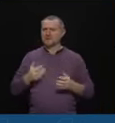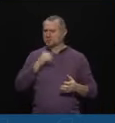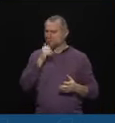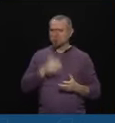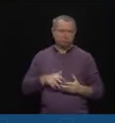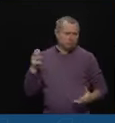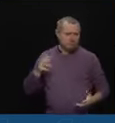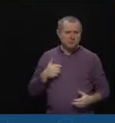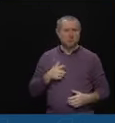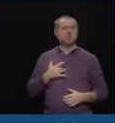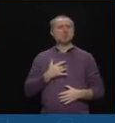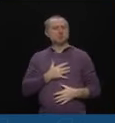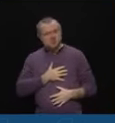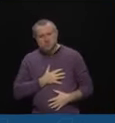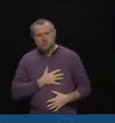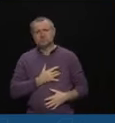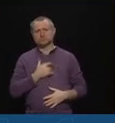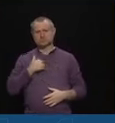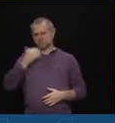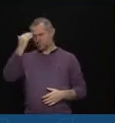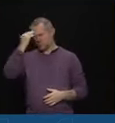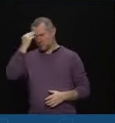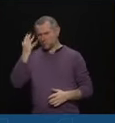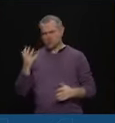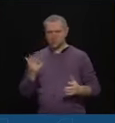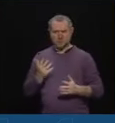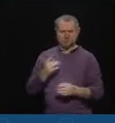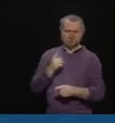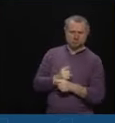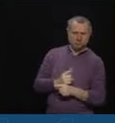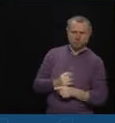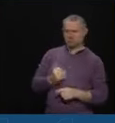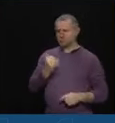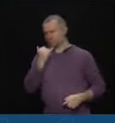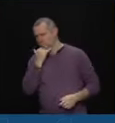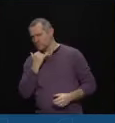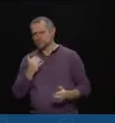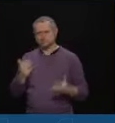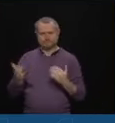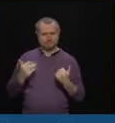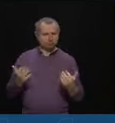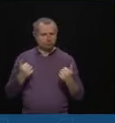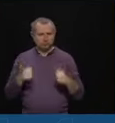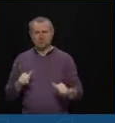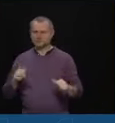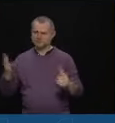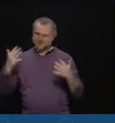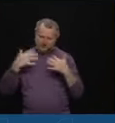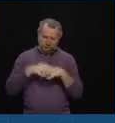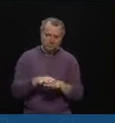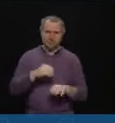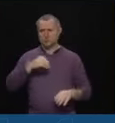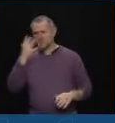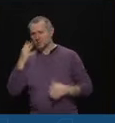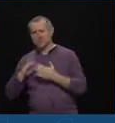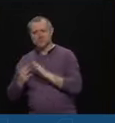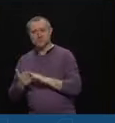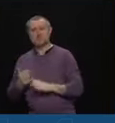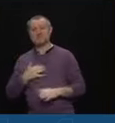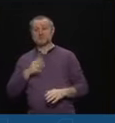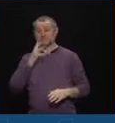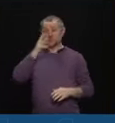parents were involved in the movement to integrate white communities. And my parents were ostracized for those beliefs. And as a child, I saw